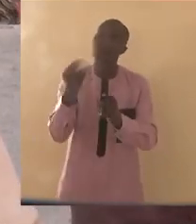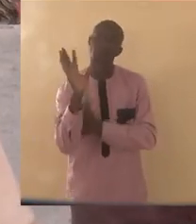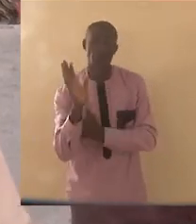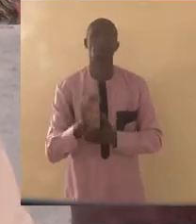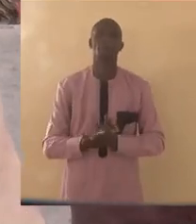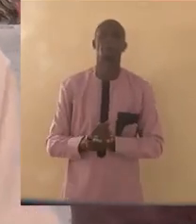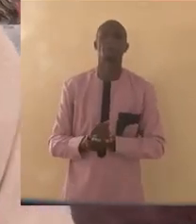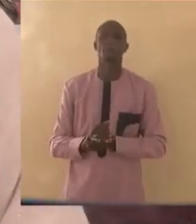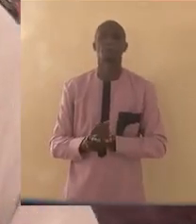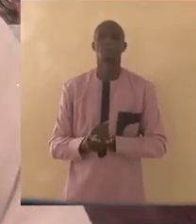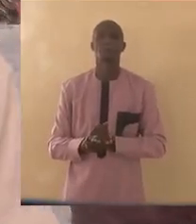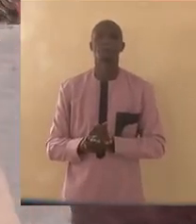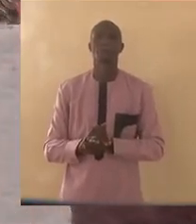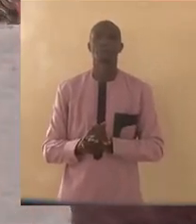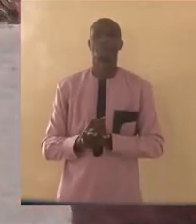love.